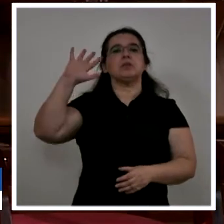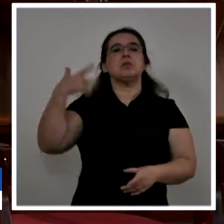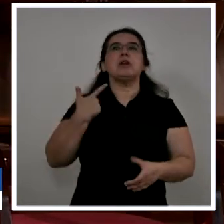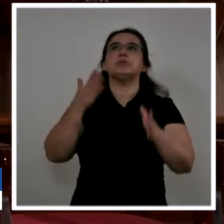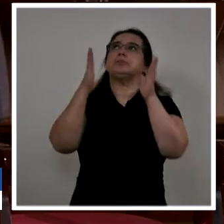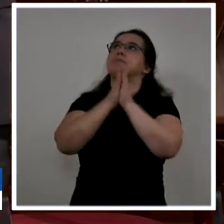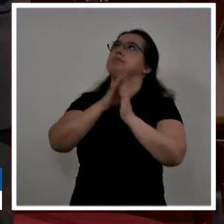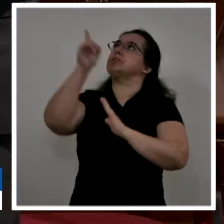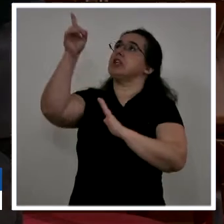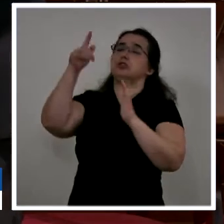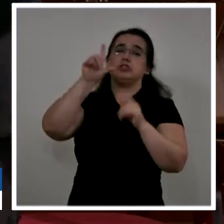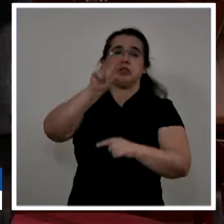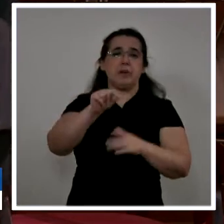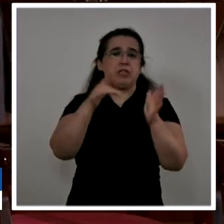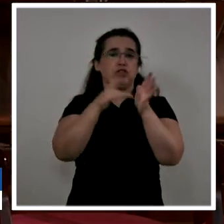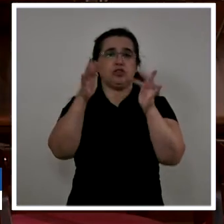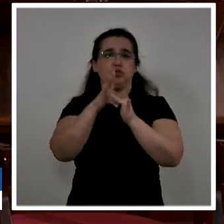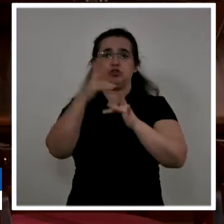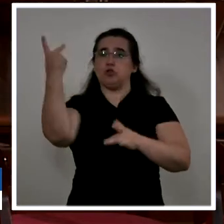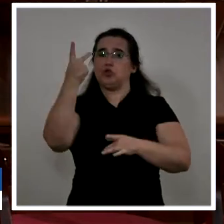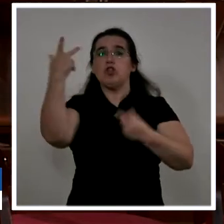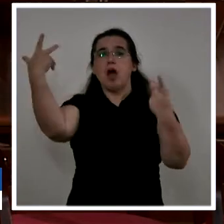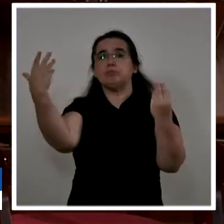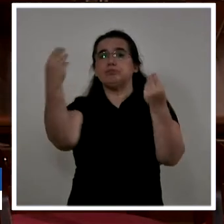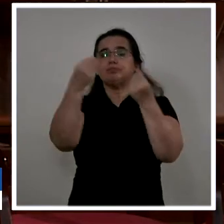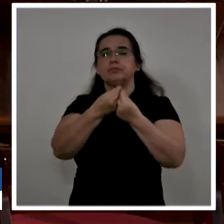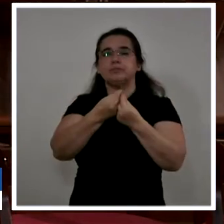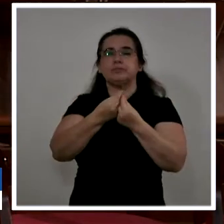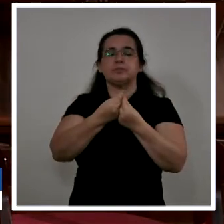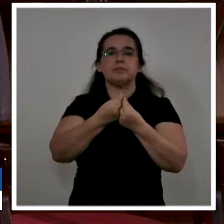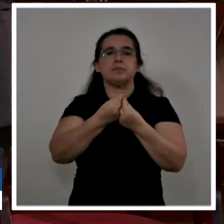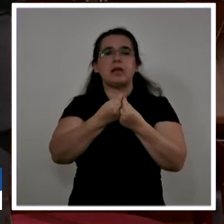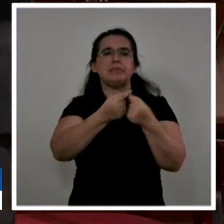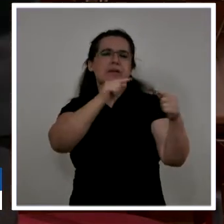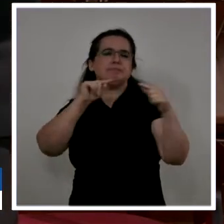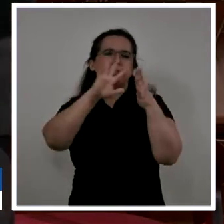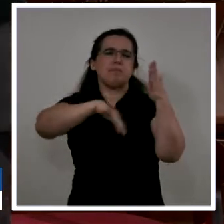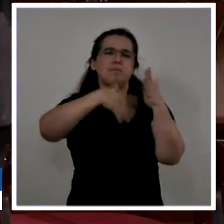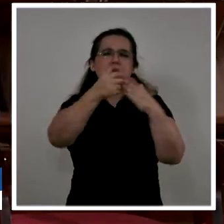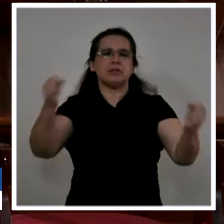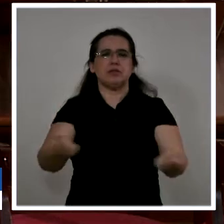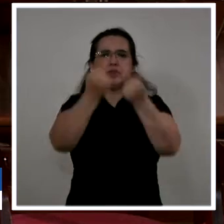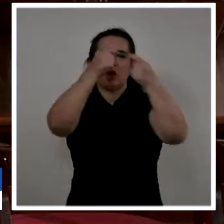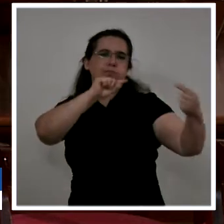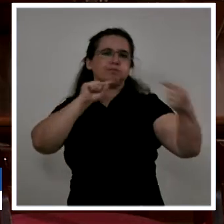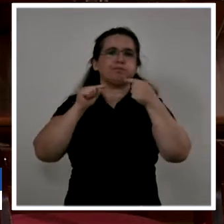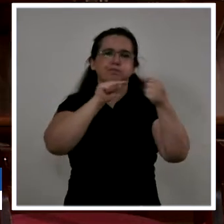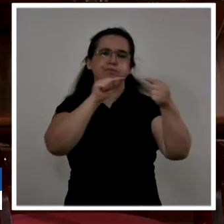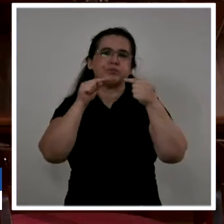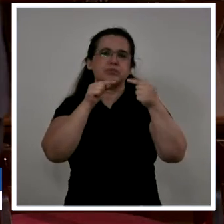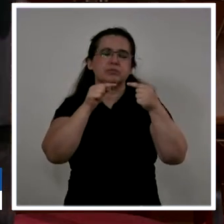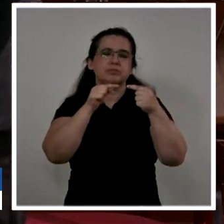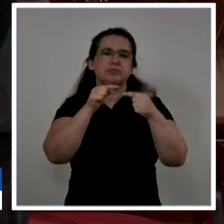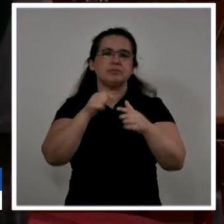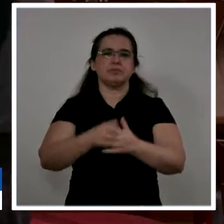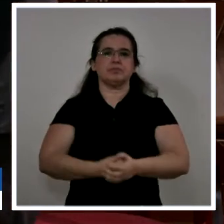Deus e Jesus se juntaram. To discuss the plan of salvation, para discutir o plano da salvação, they